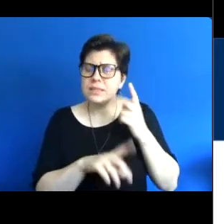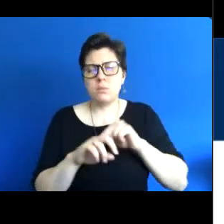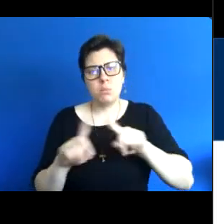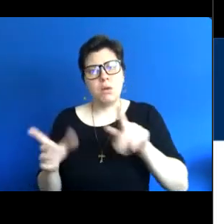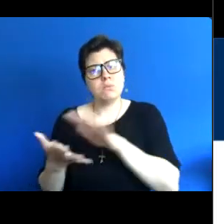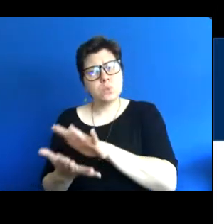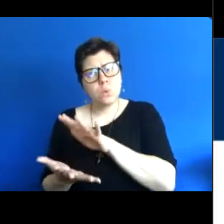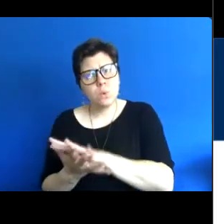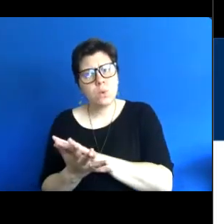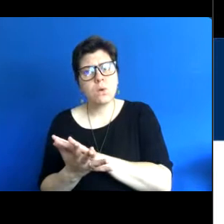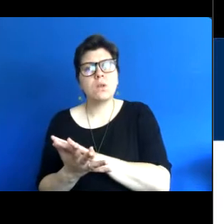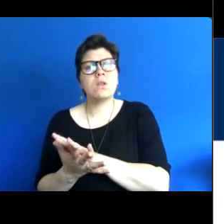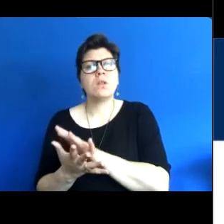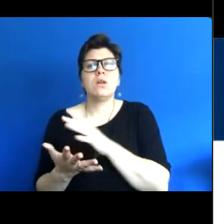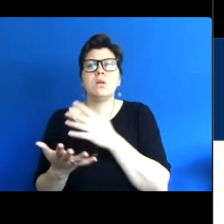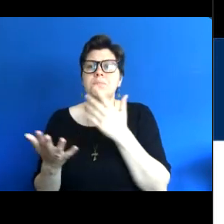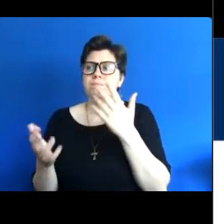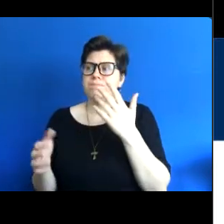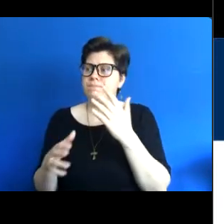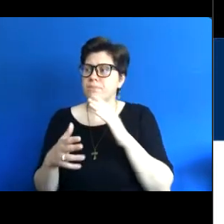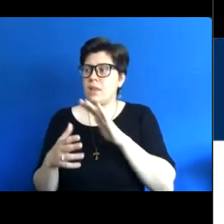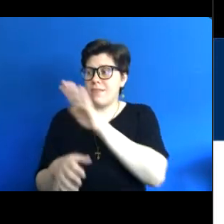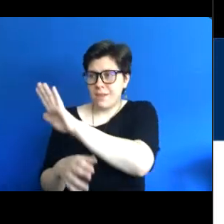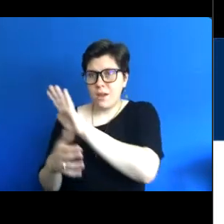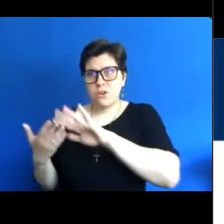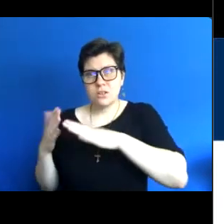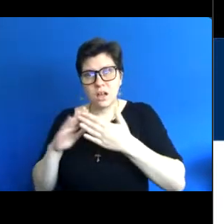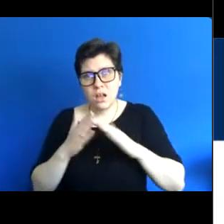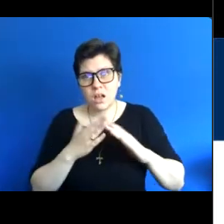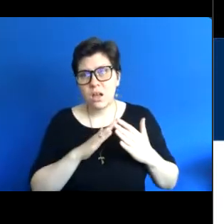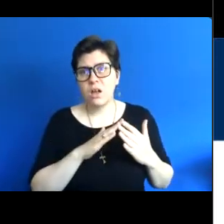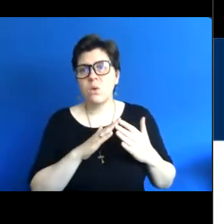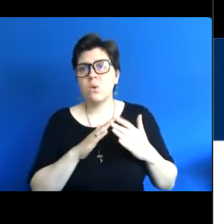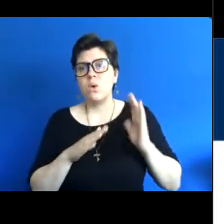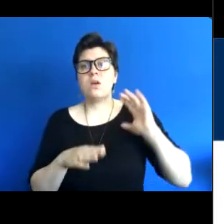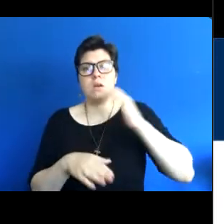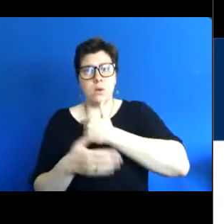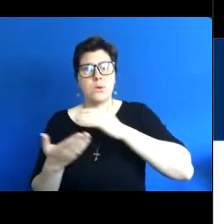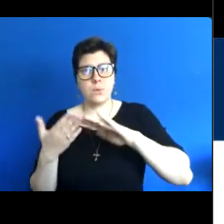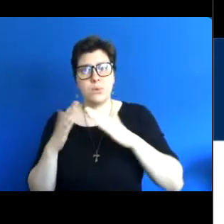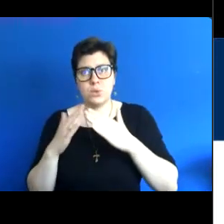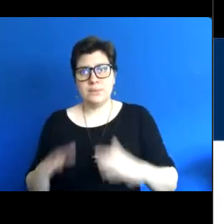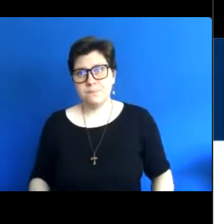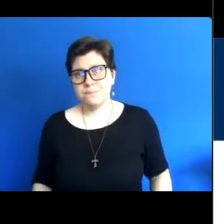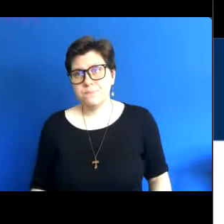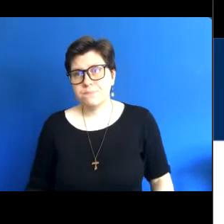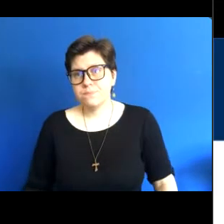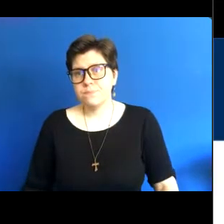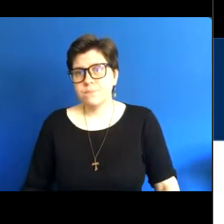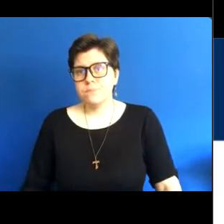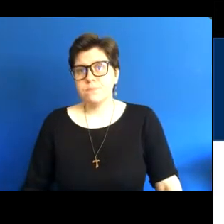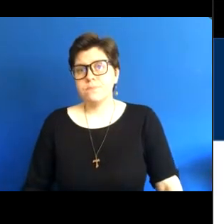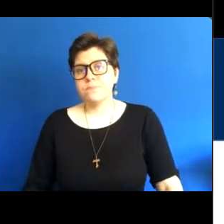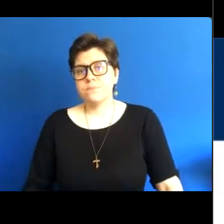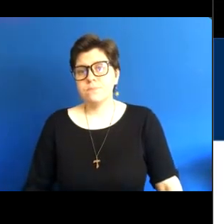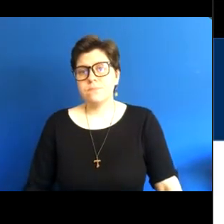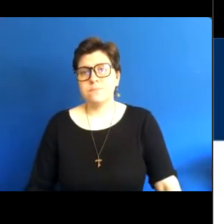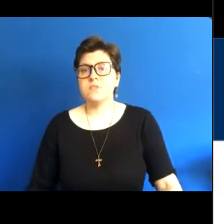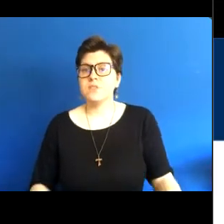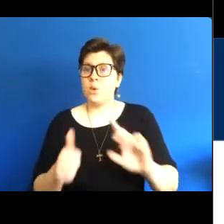school environments, in neighborhoods, and in our communities. So first, let us be